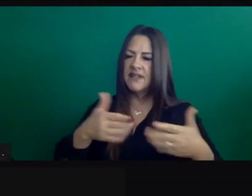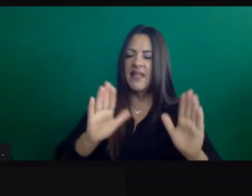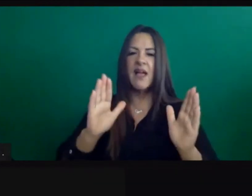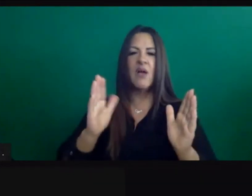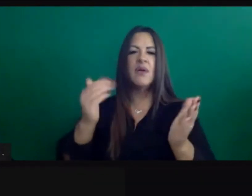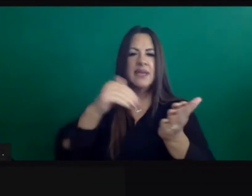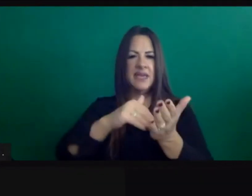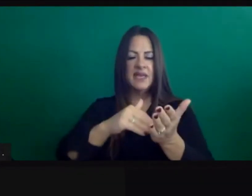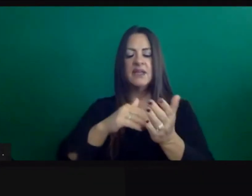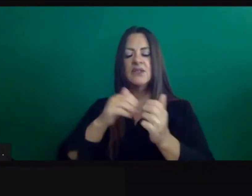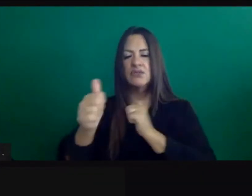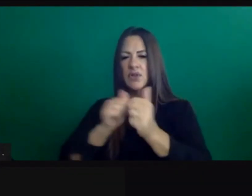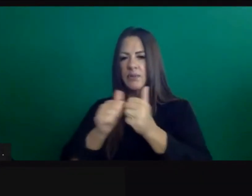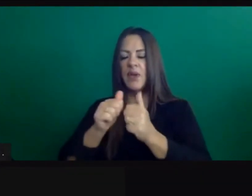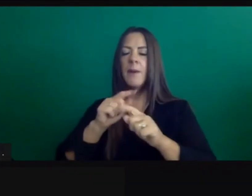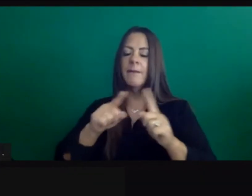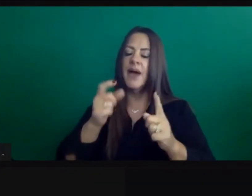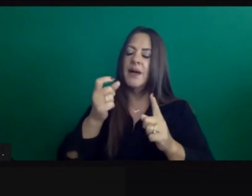it safely.